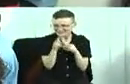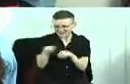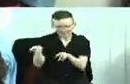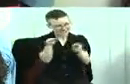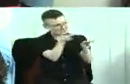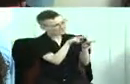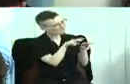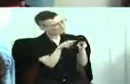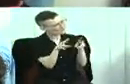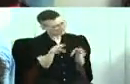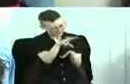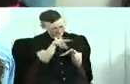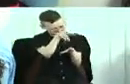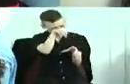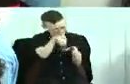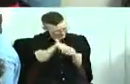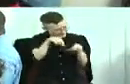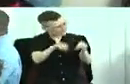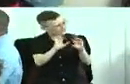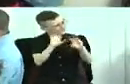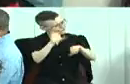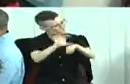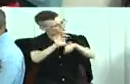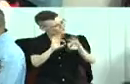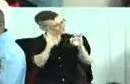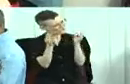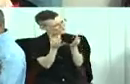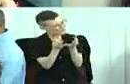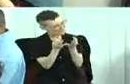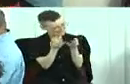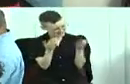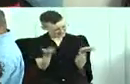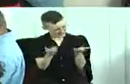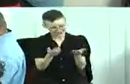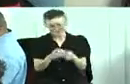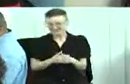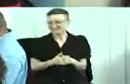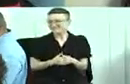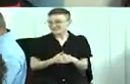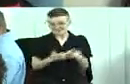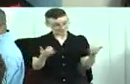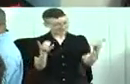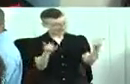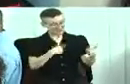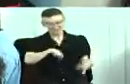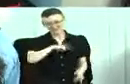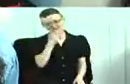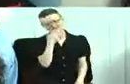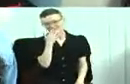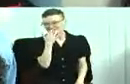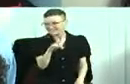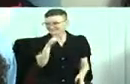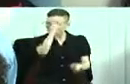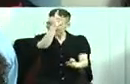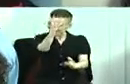this church family, a Founders Metropolitan Community Church. And so today we are blessed and we are